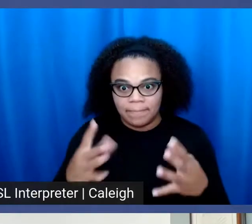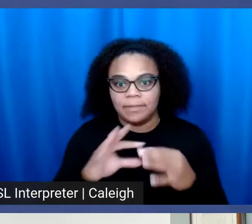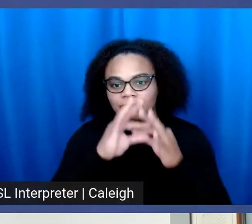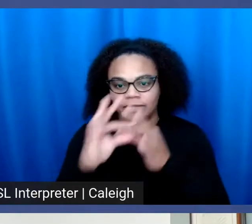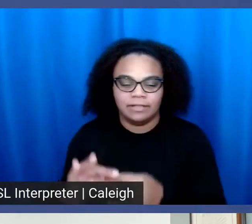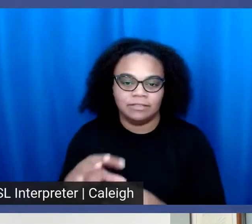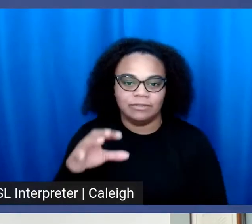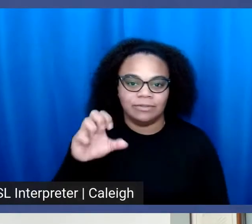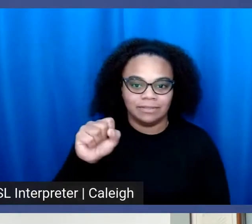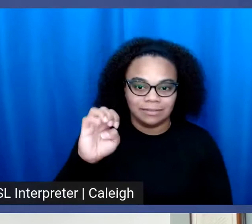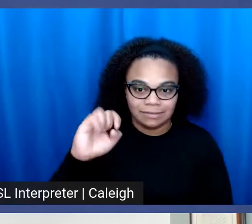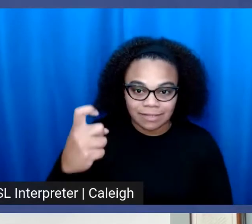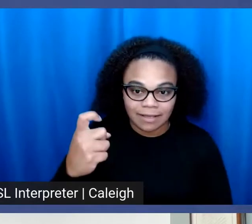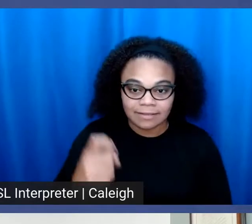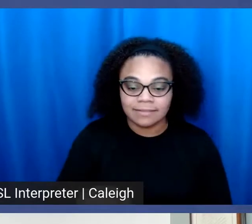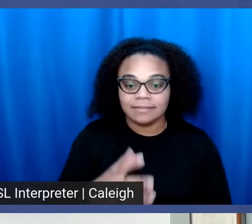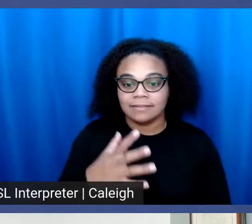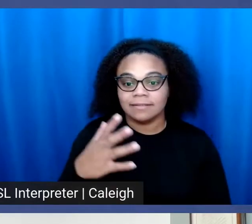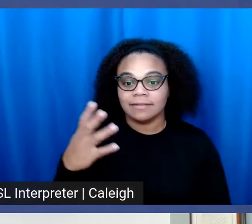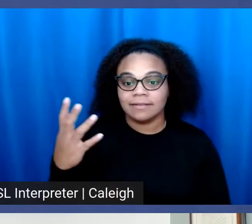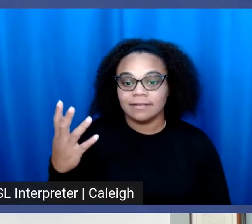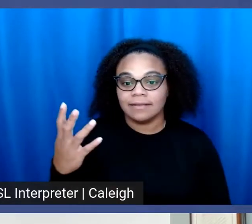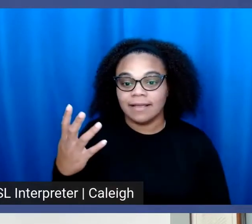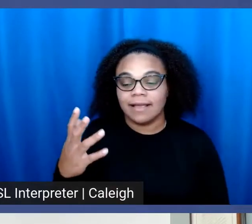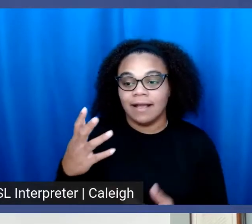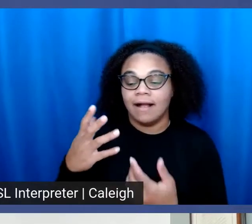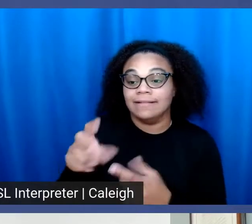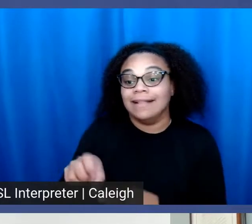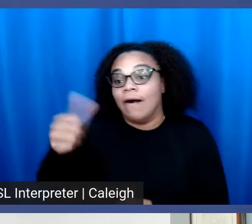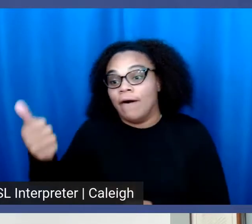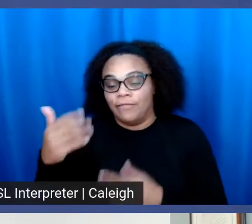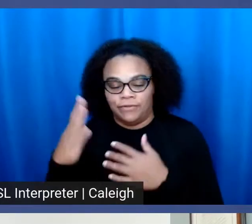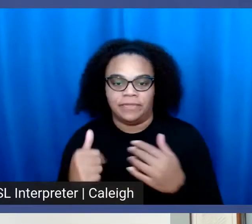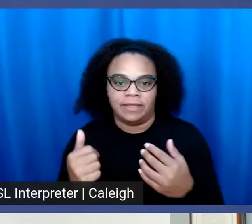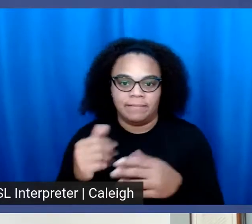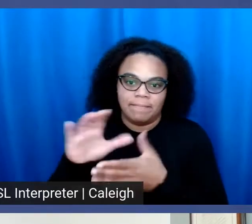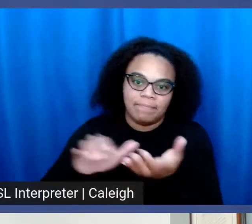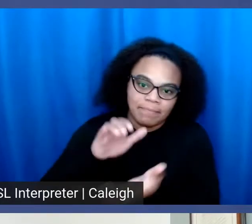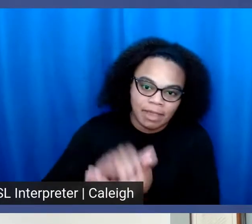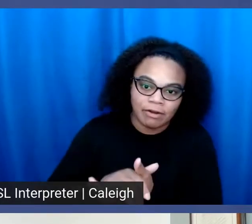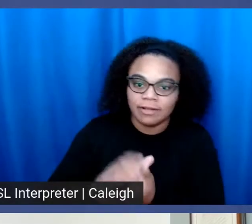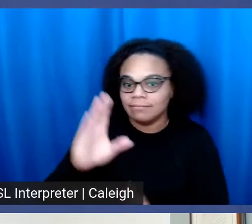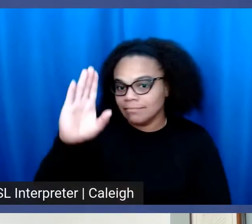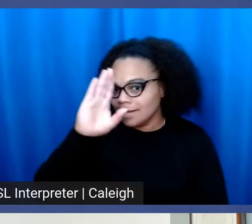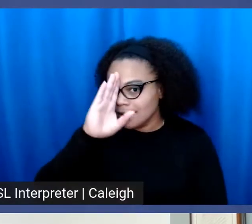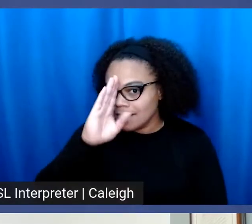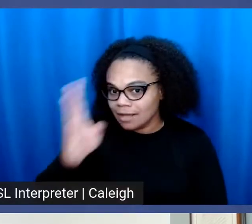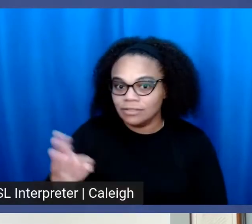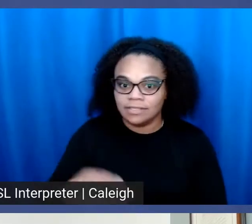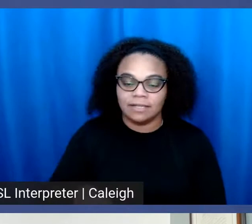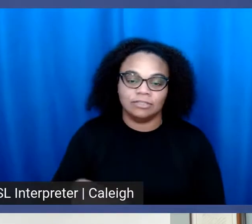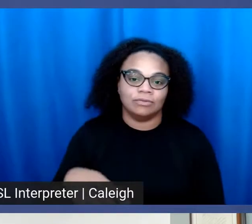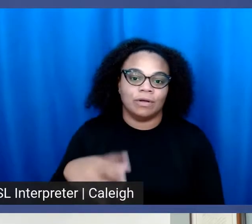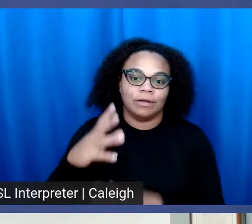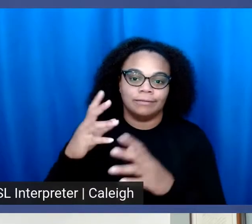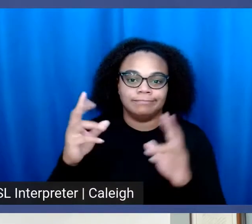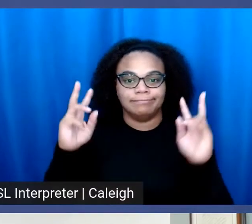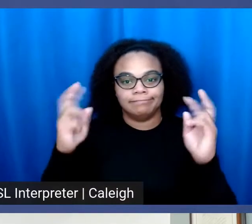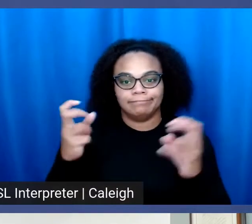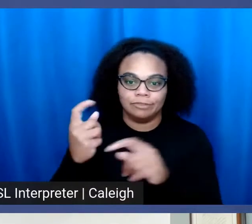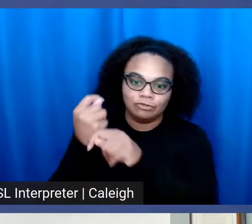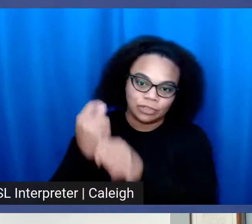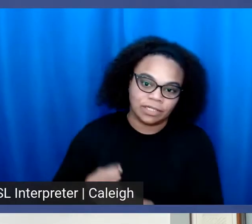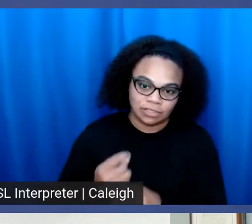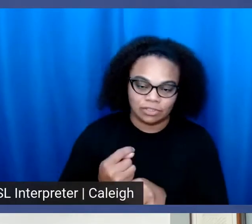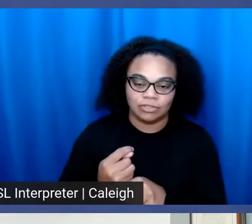sex outside of the married heterosexual quote unquote traditional